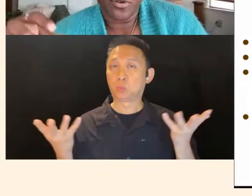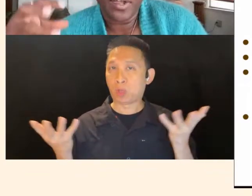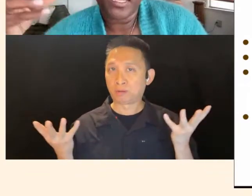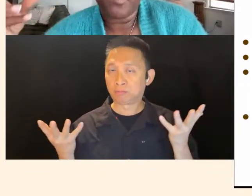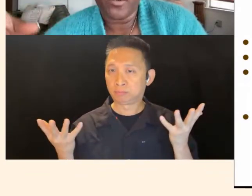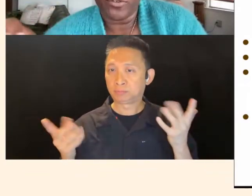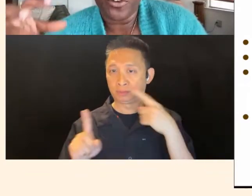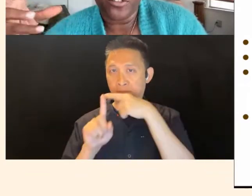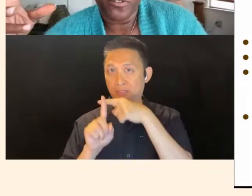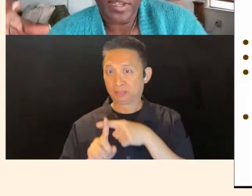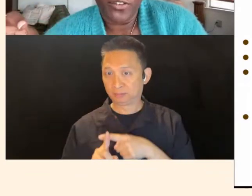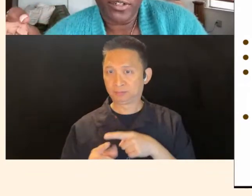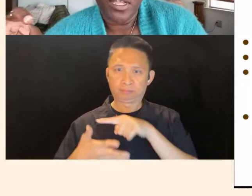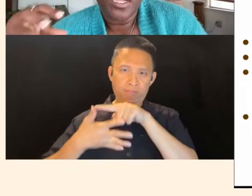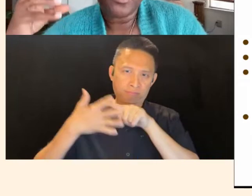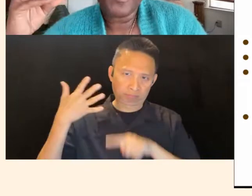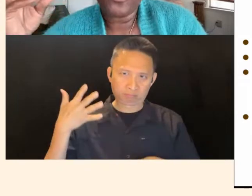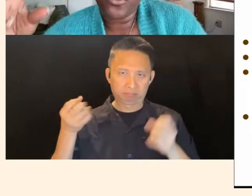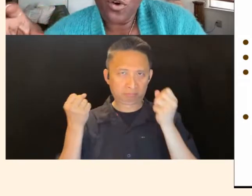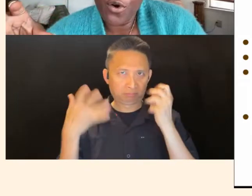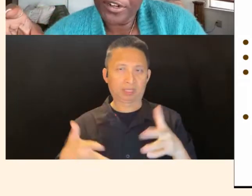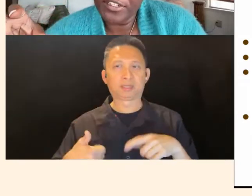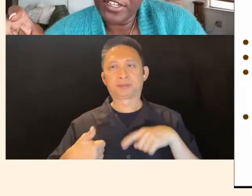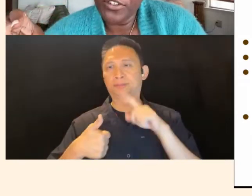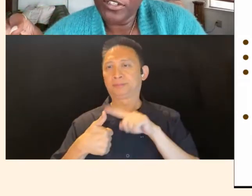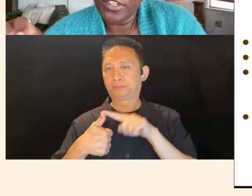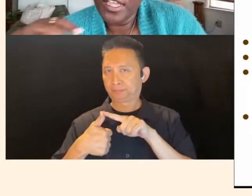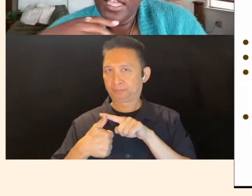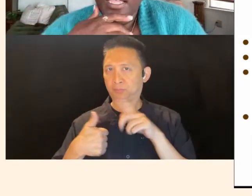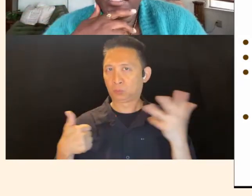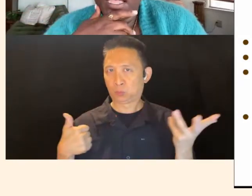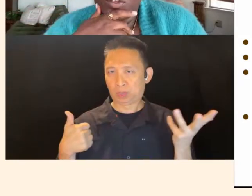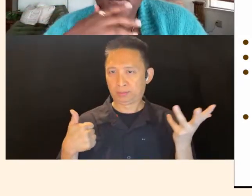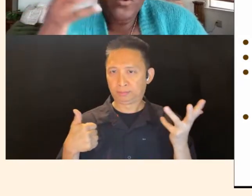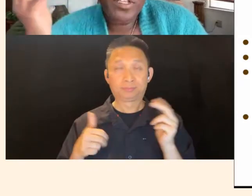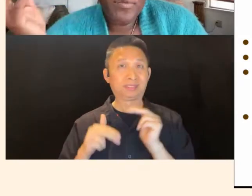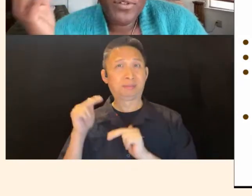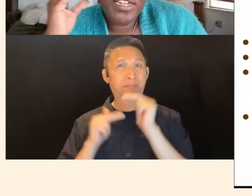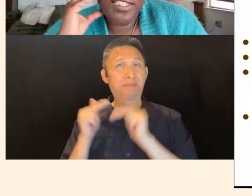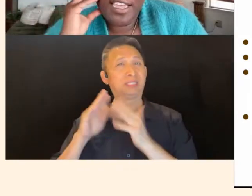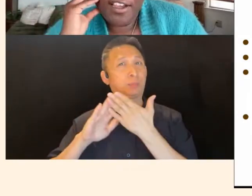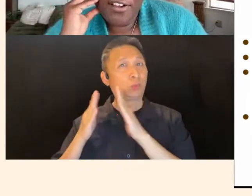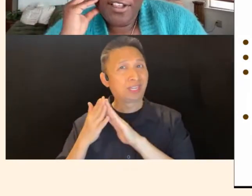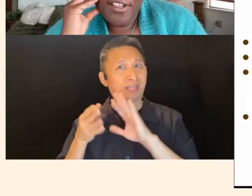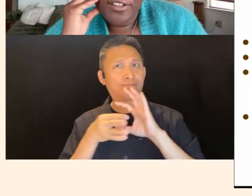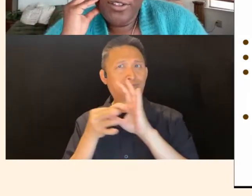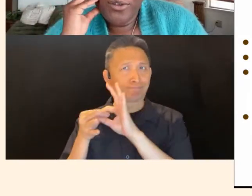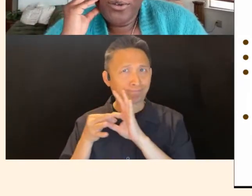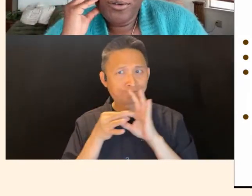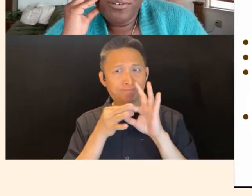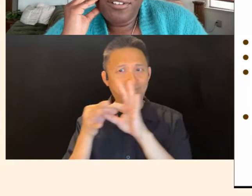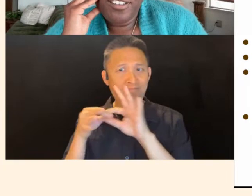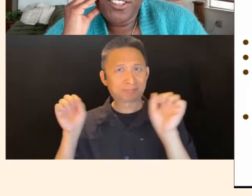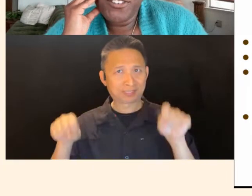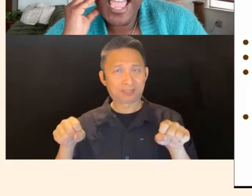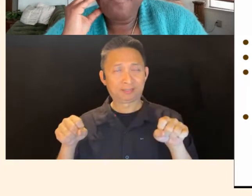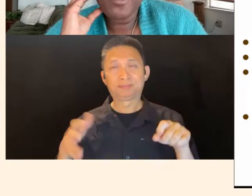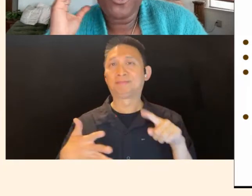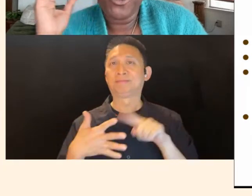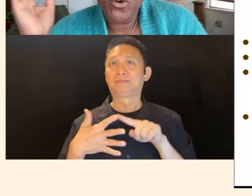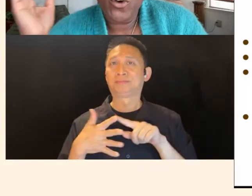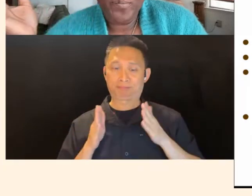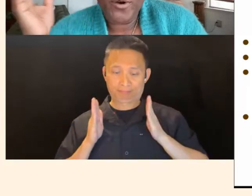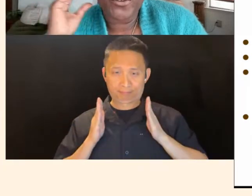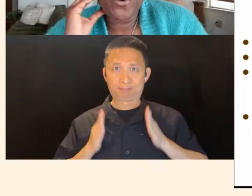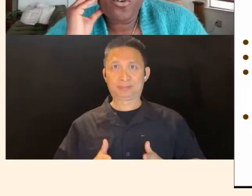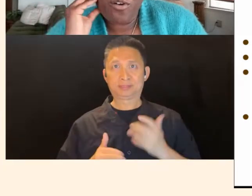need internal and communal transformation to build strong organizations is that you build community there. You tap